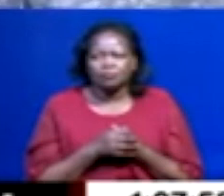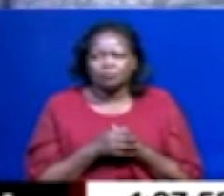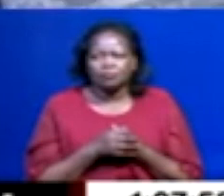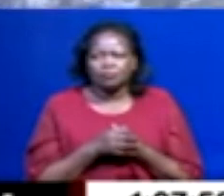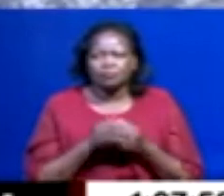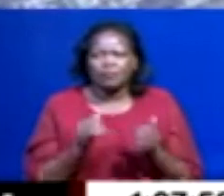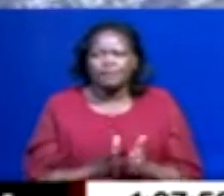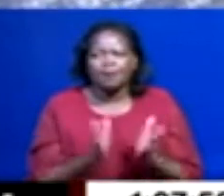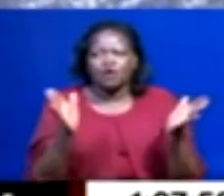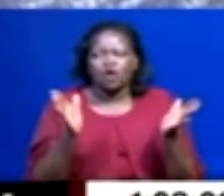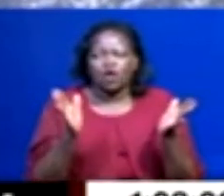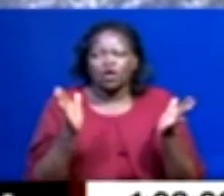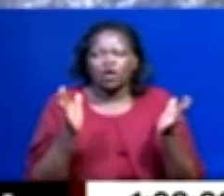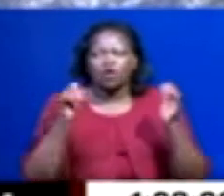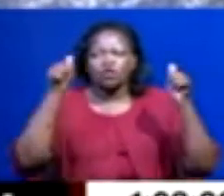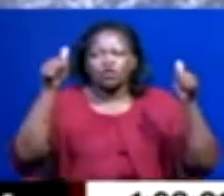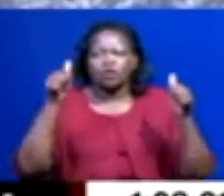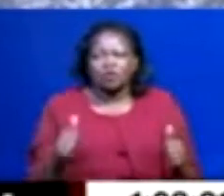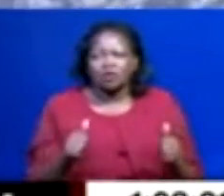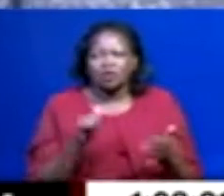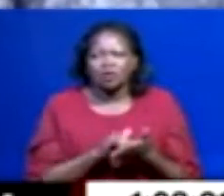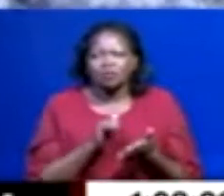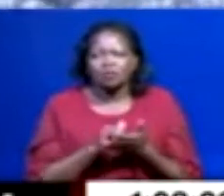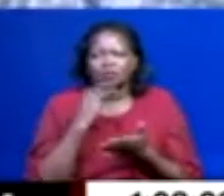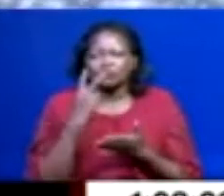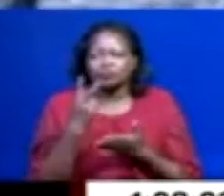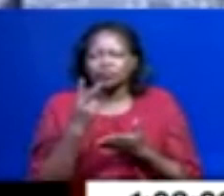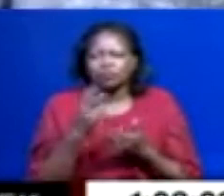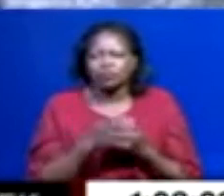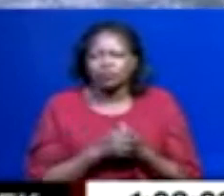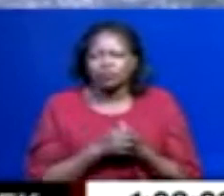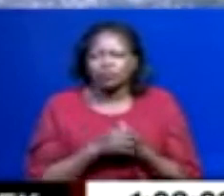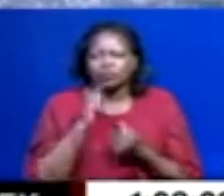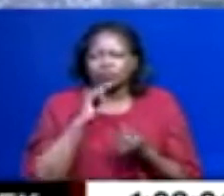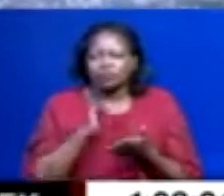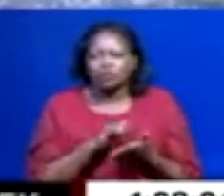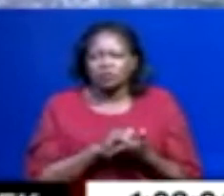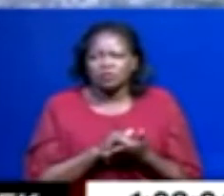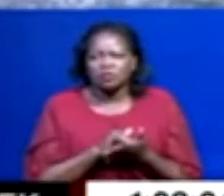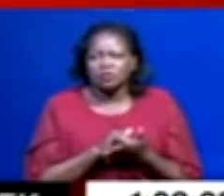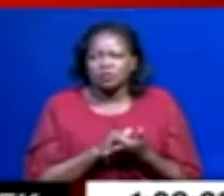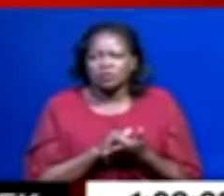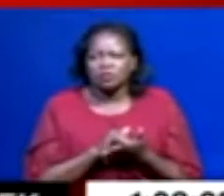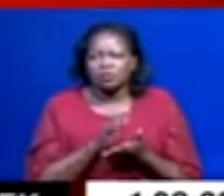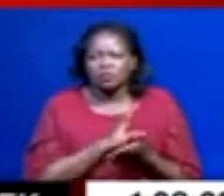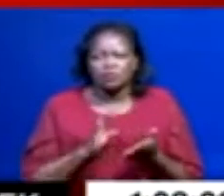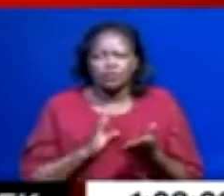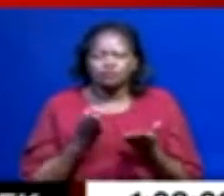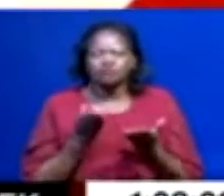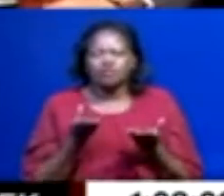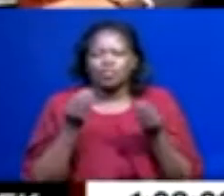public notification that came out on the 15th of May communicating that the board is dissolved